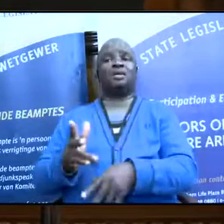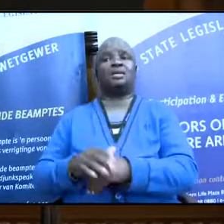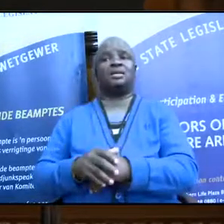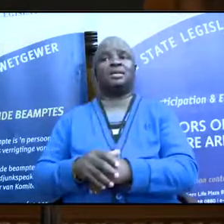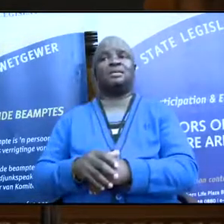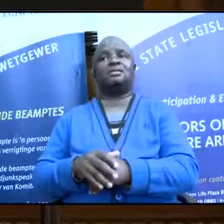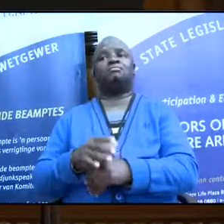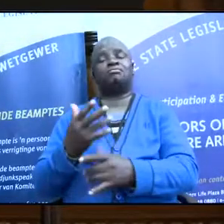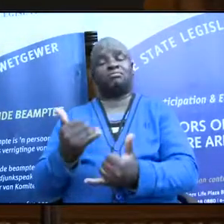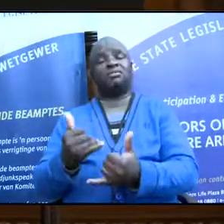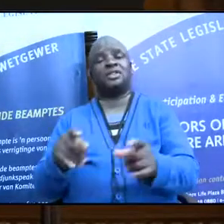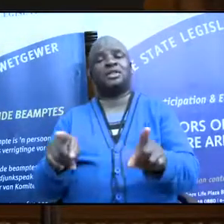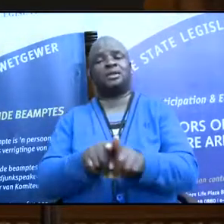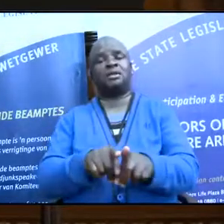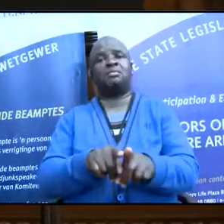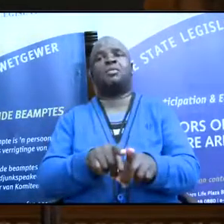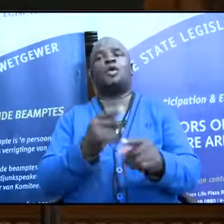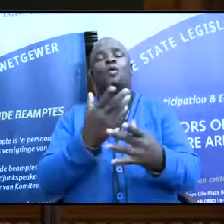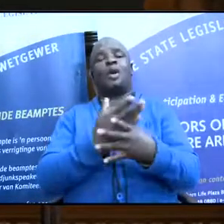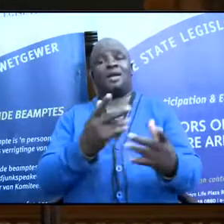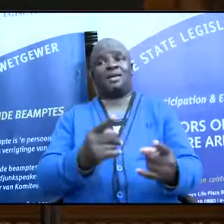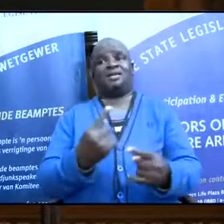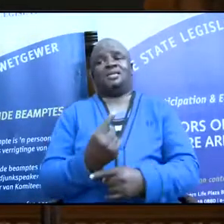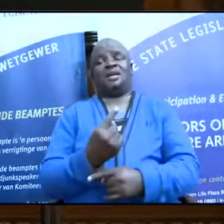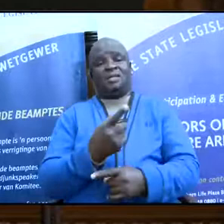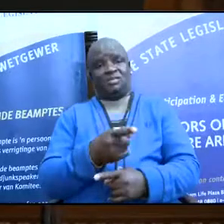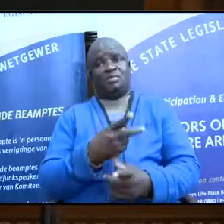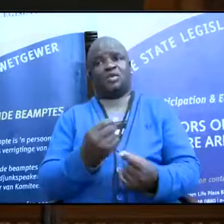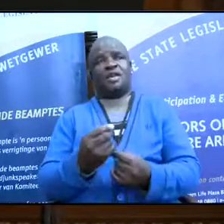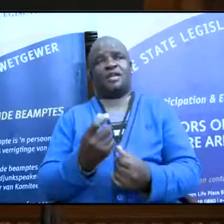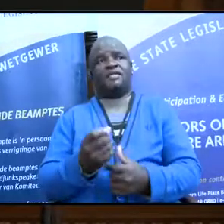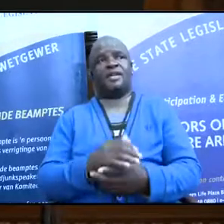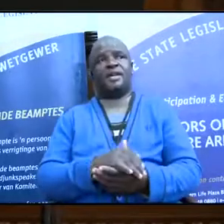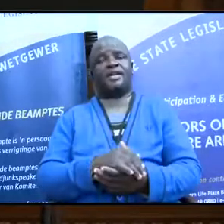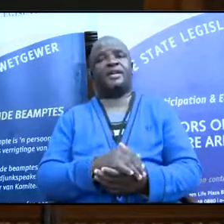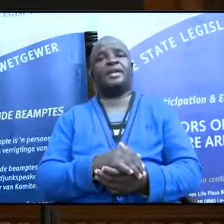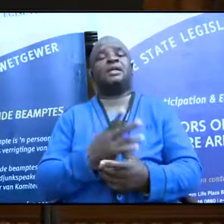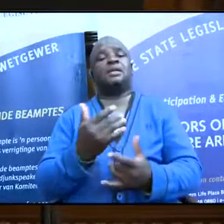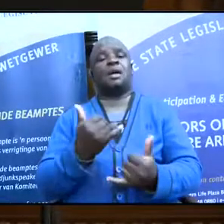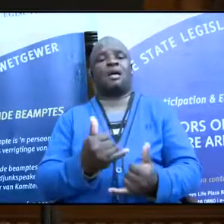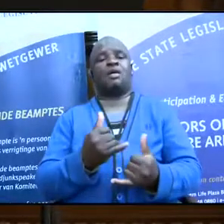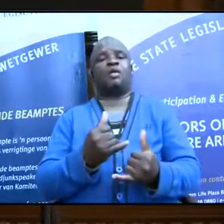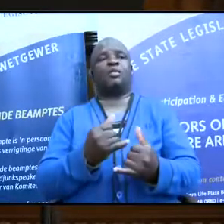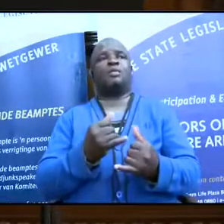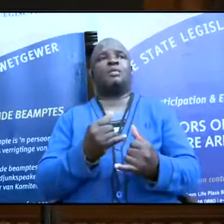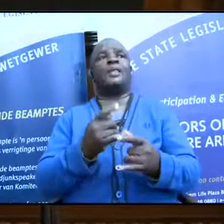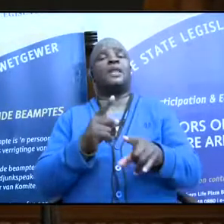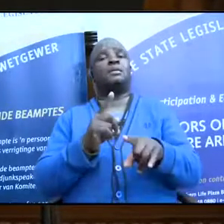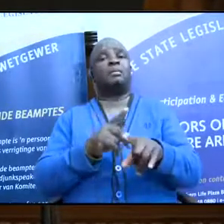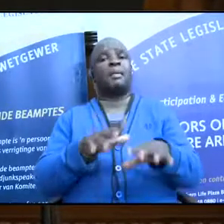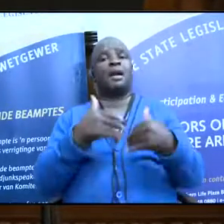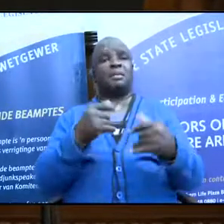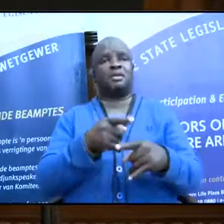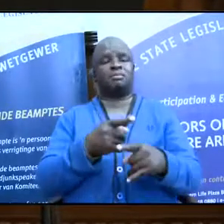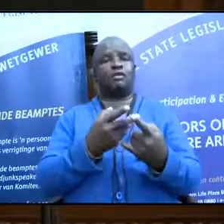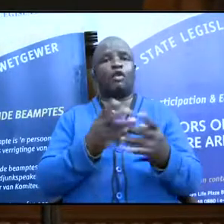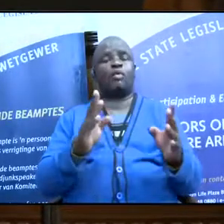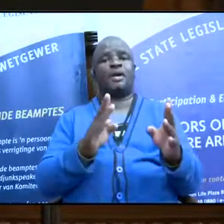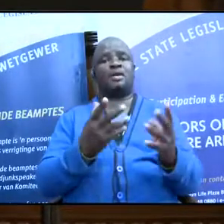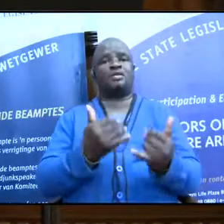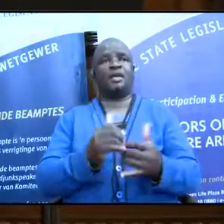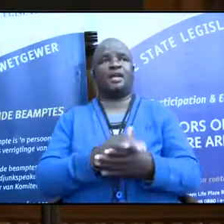is with the interest of the workers themselves as we open this session of the workers